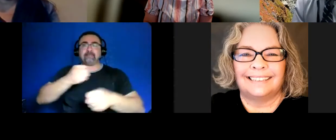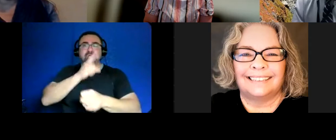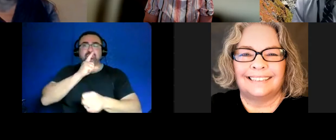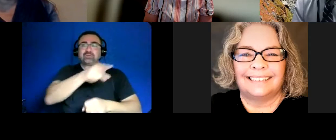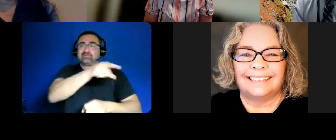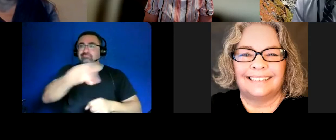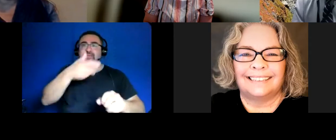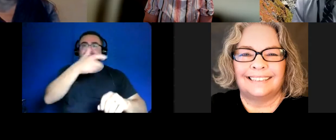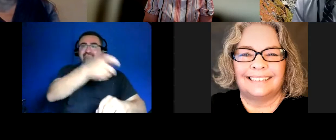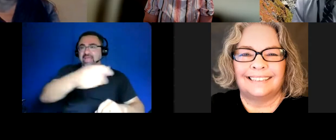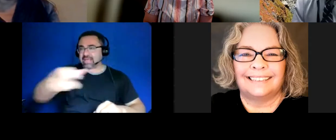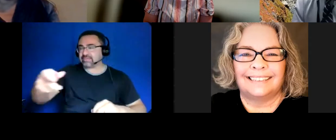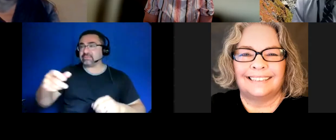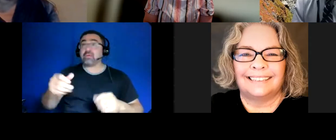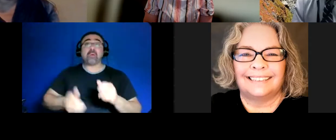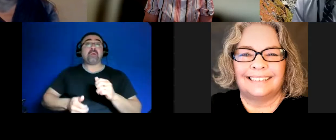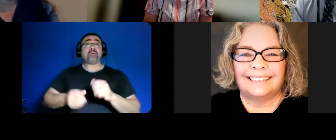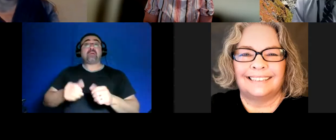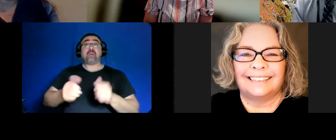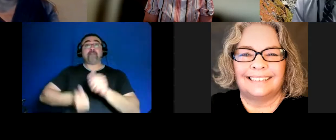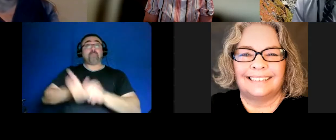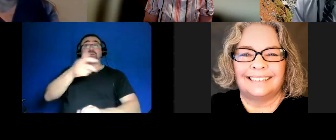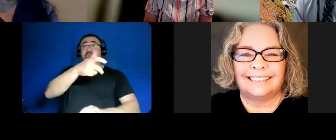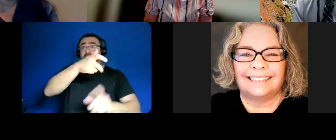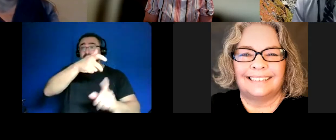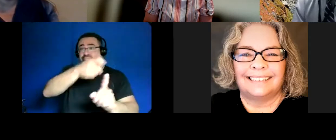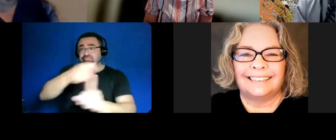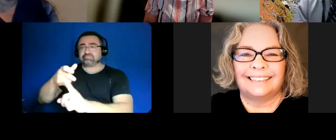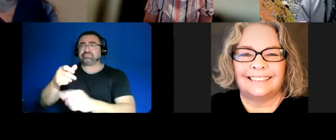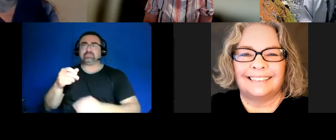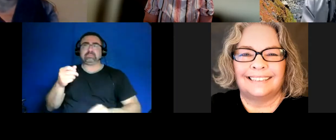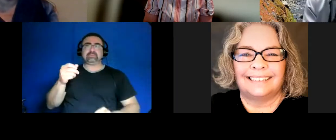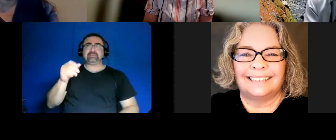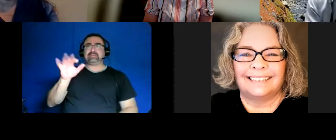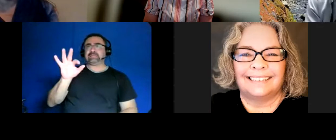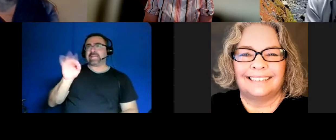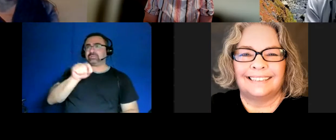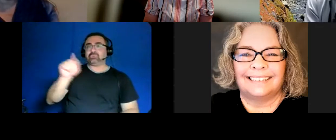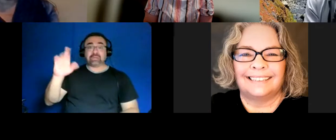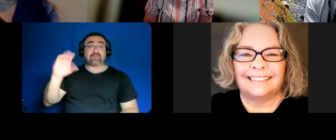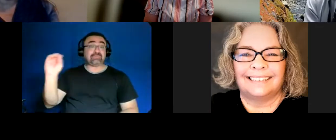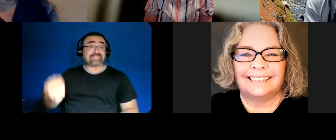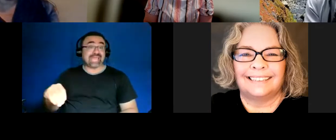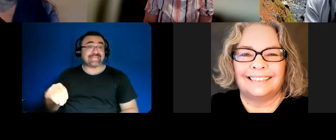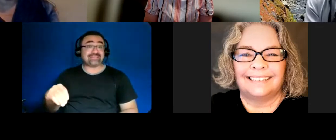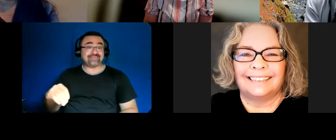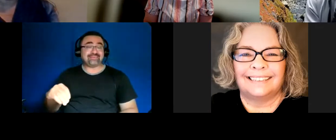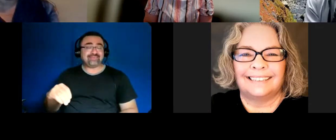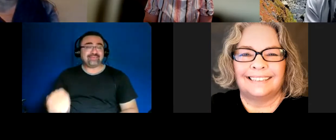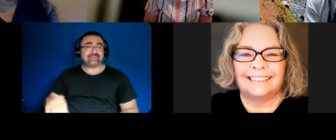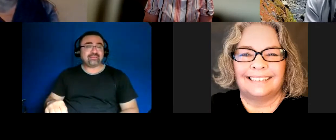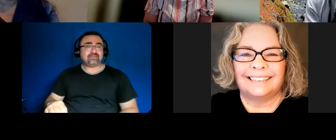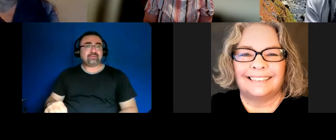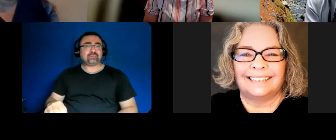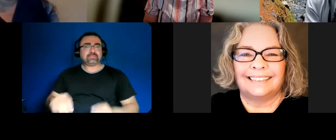for many of them, their vaccination rates, especially for residents, is like 90 to 100%. And so we have